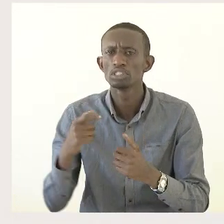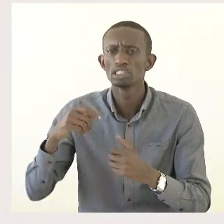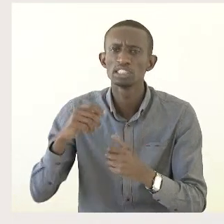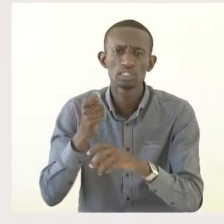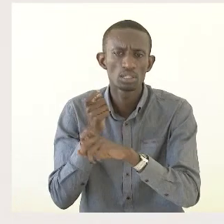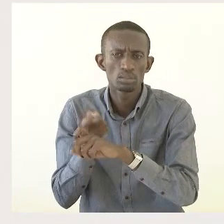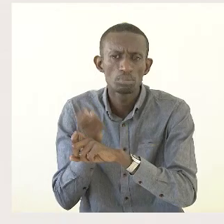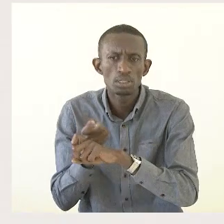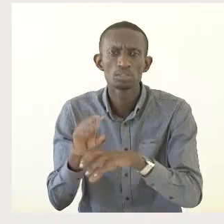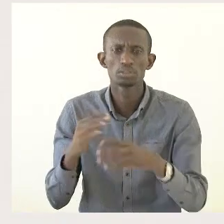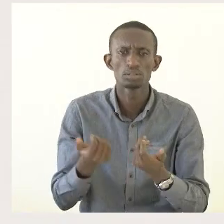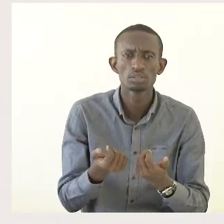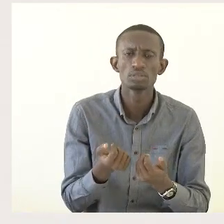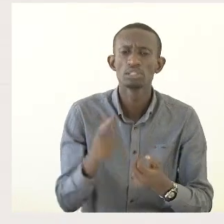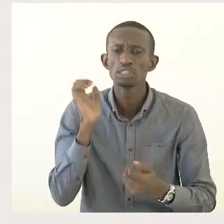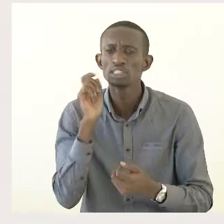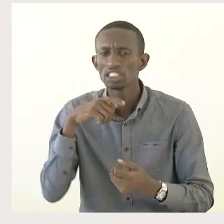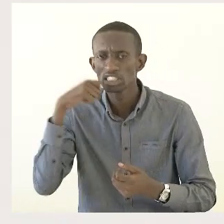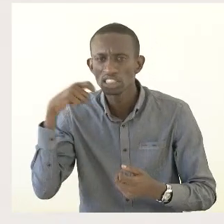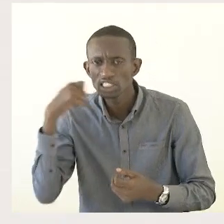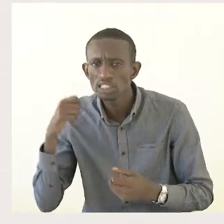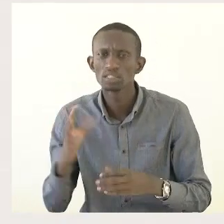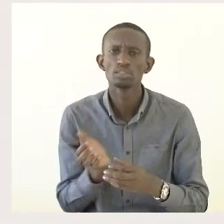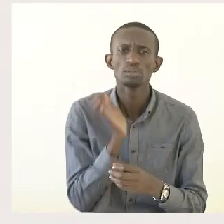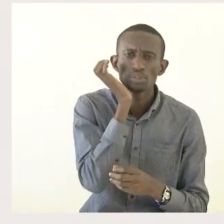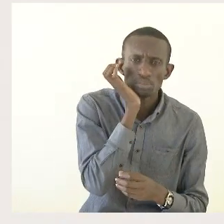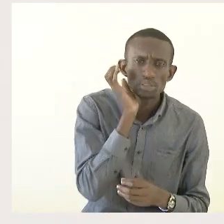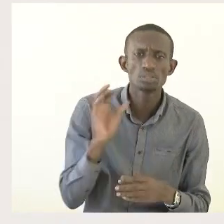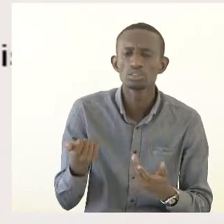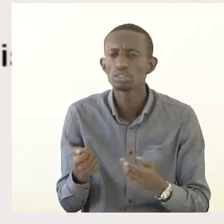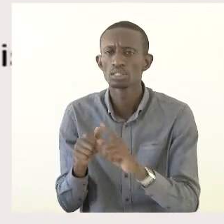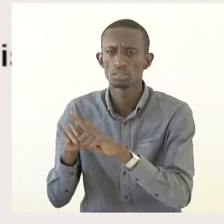take peas, are examples of the food which contains proteins.